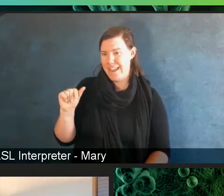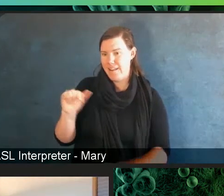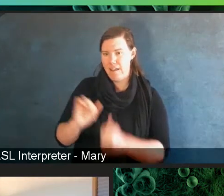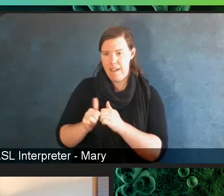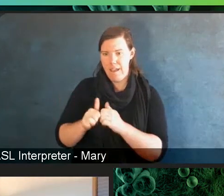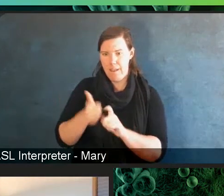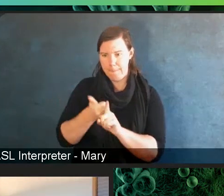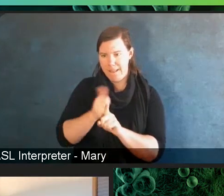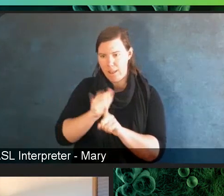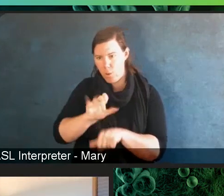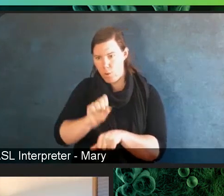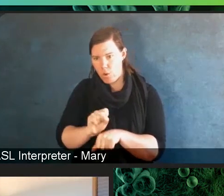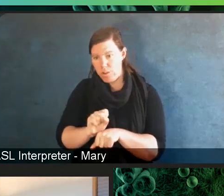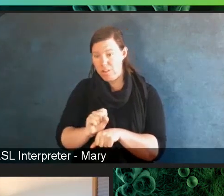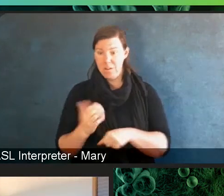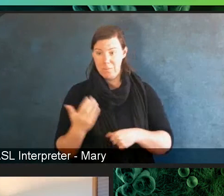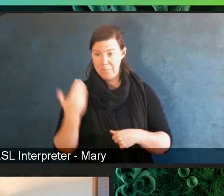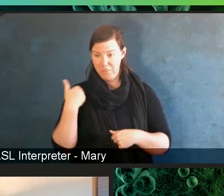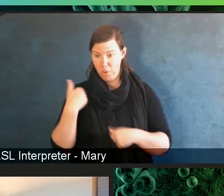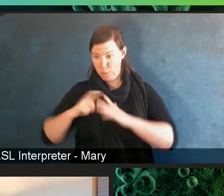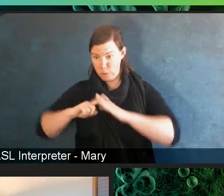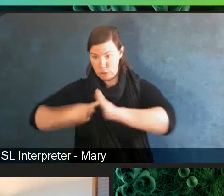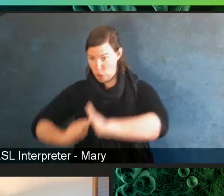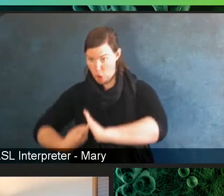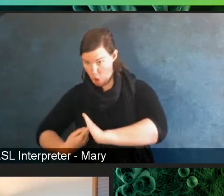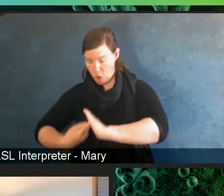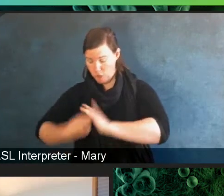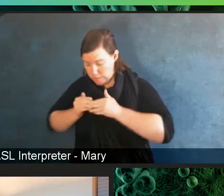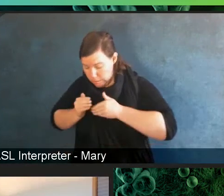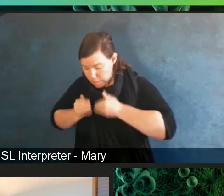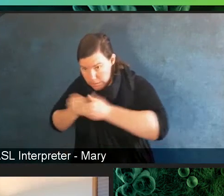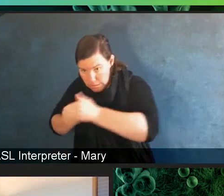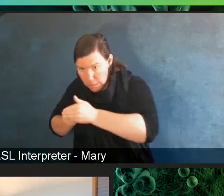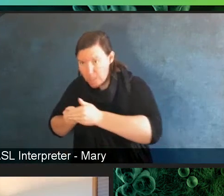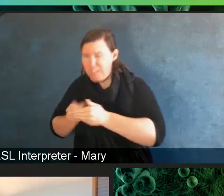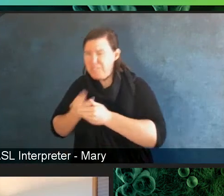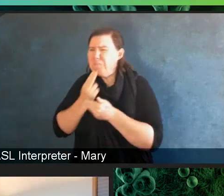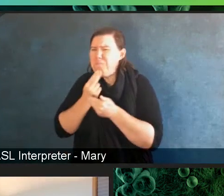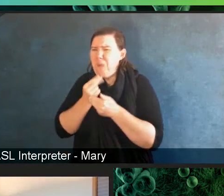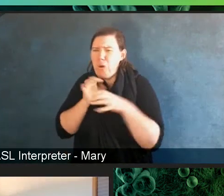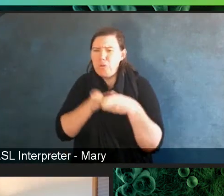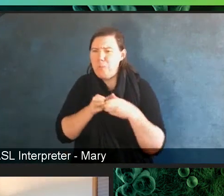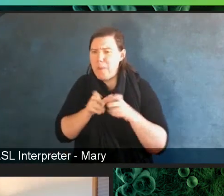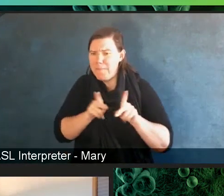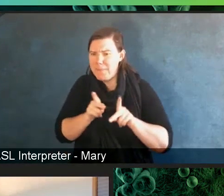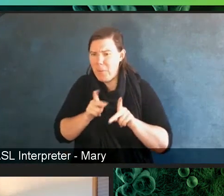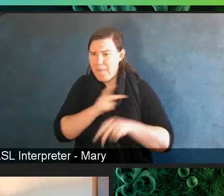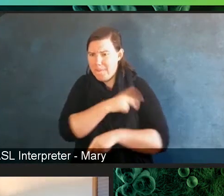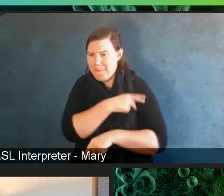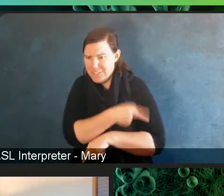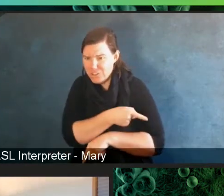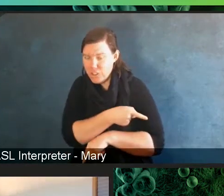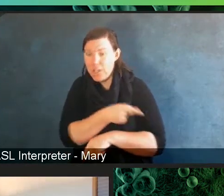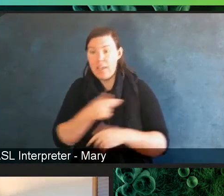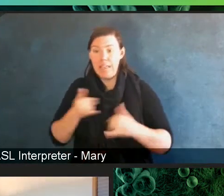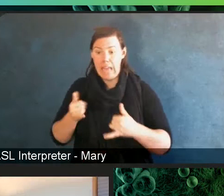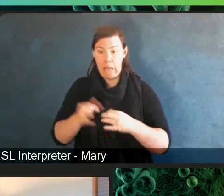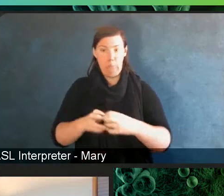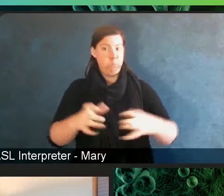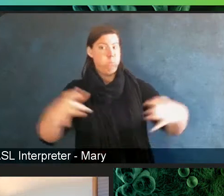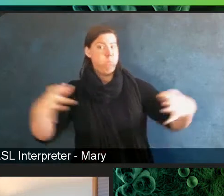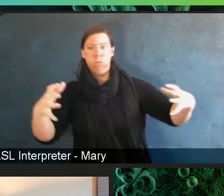of molecules and samples collected from thousands of patients. In your career, and you're still in the early part of your career, you've seen